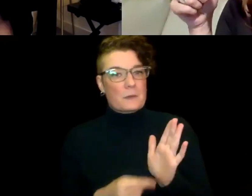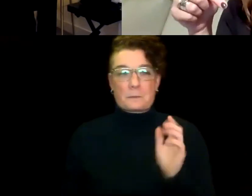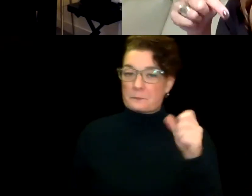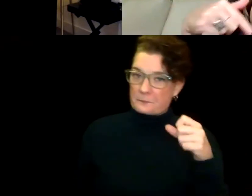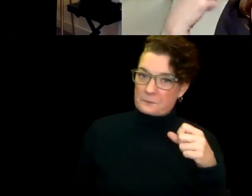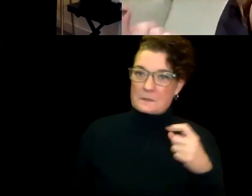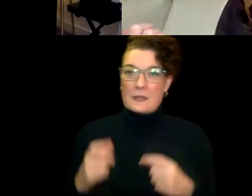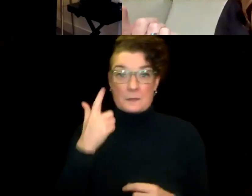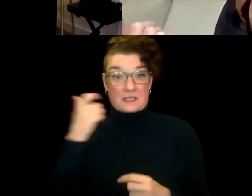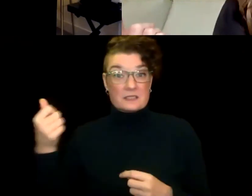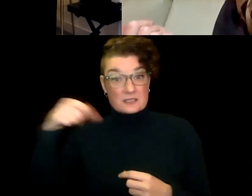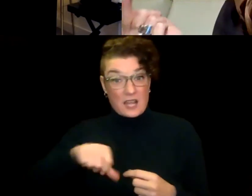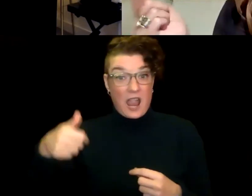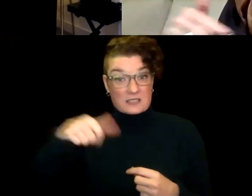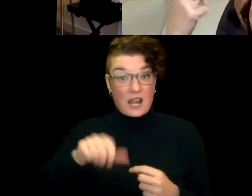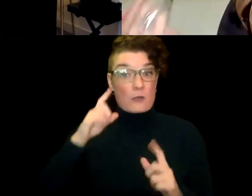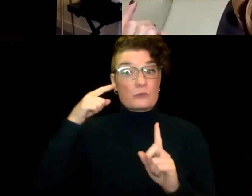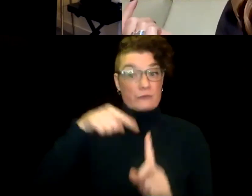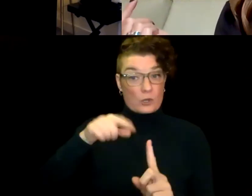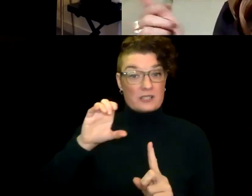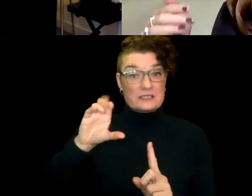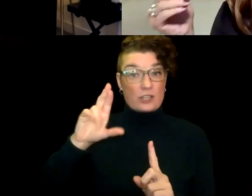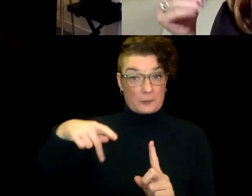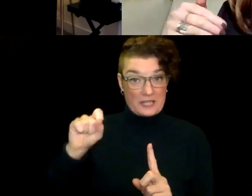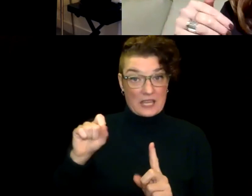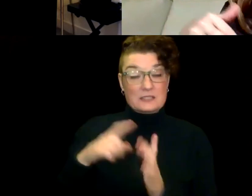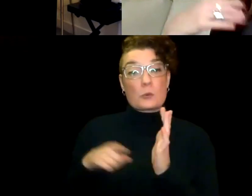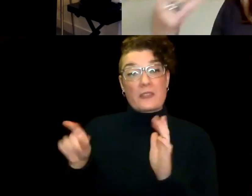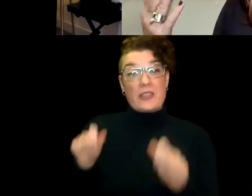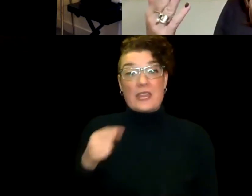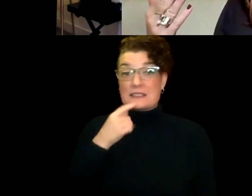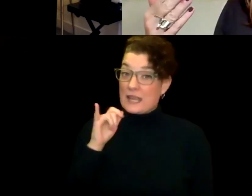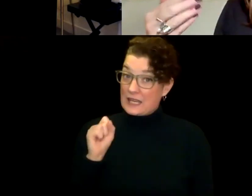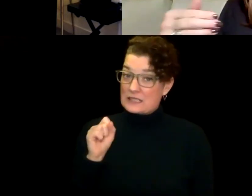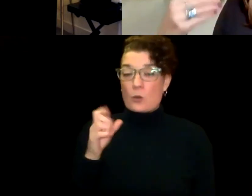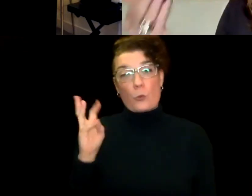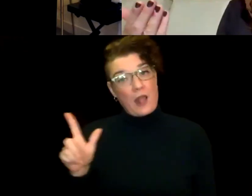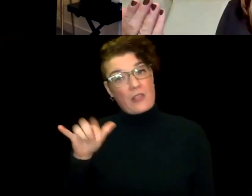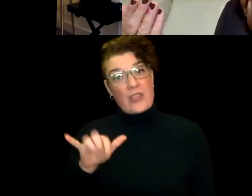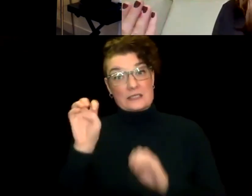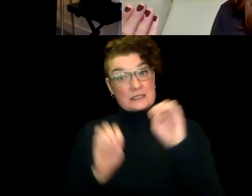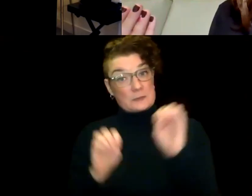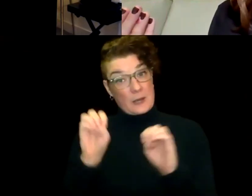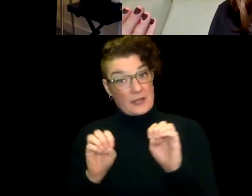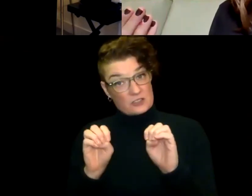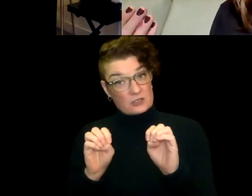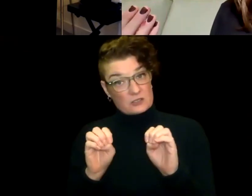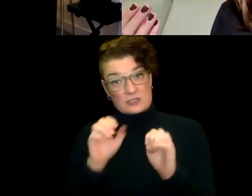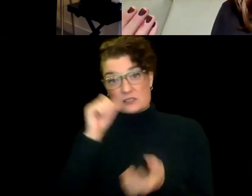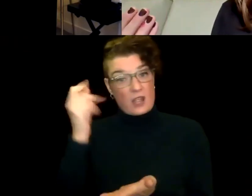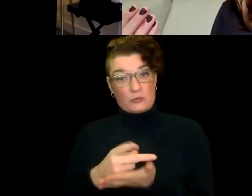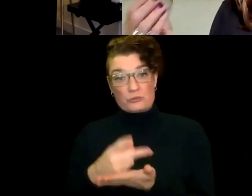That got denied was for CRPS. And so what they can say is, well, this is experimental. It's not approved